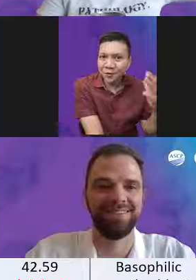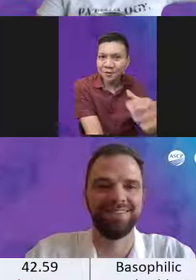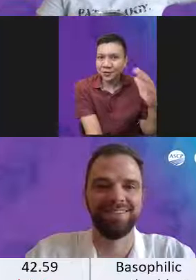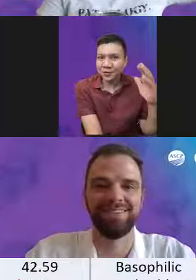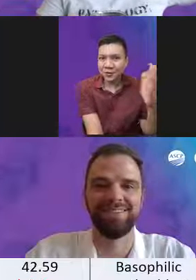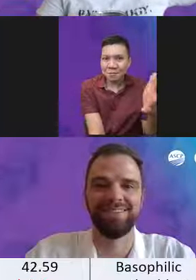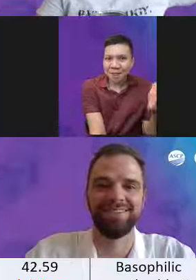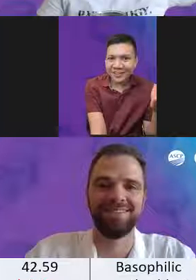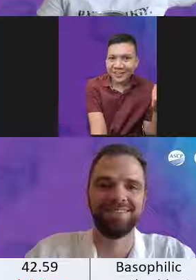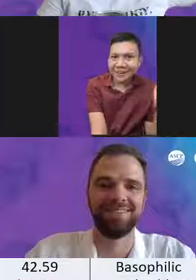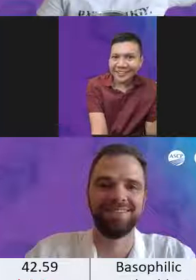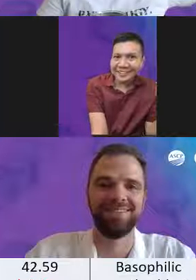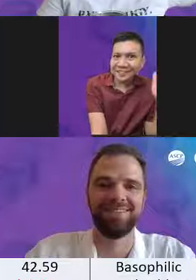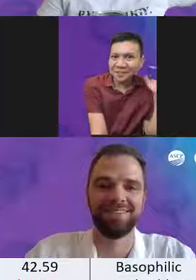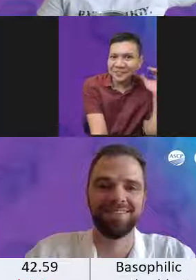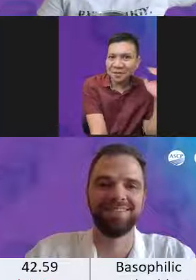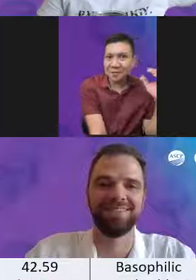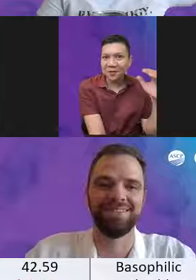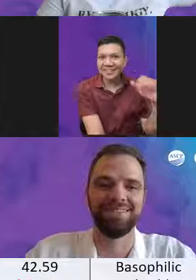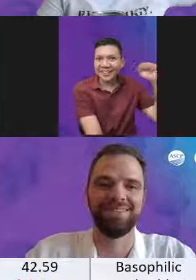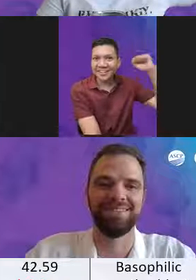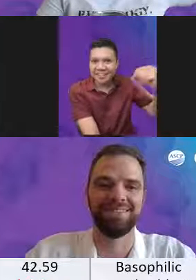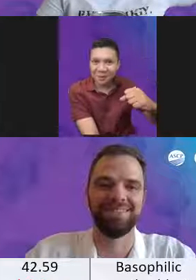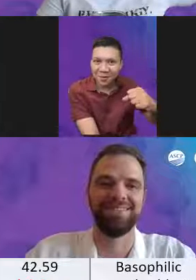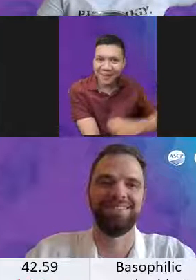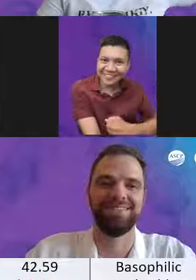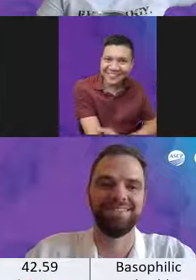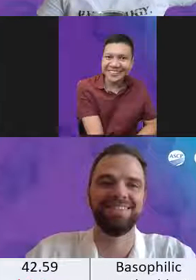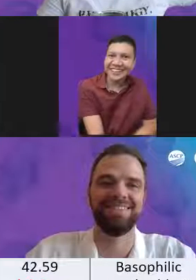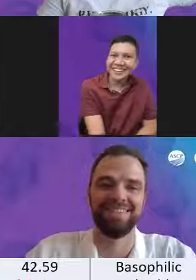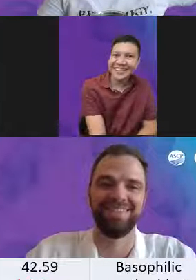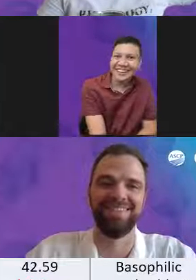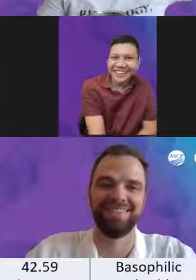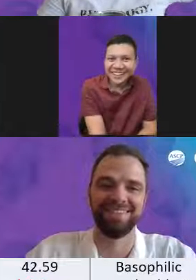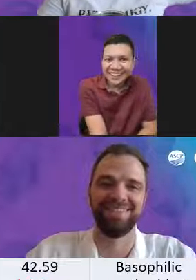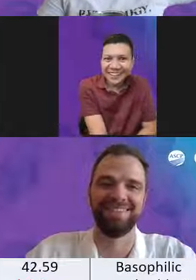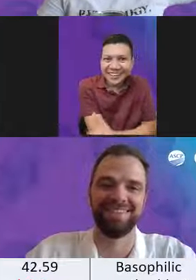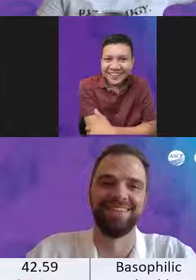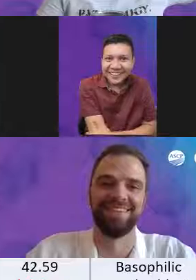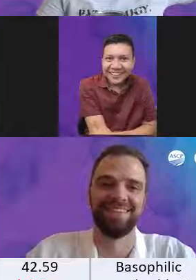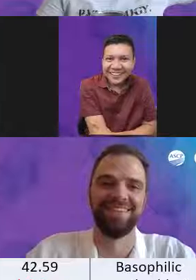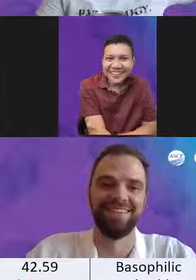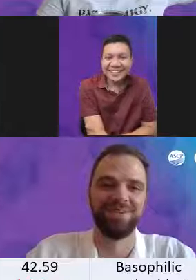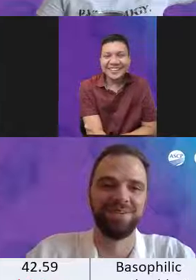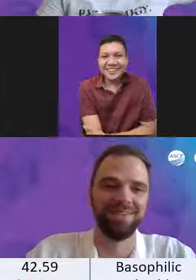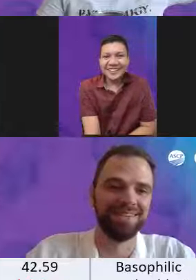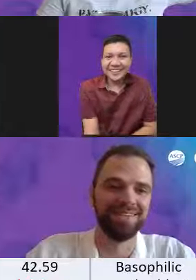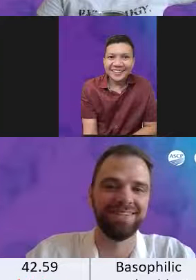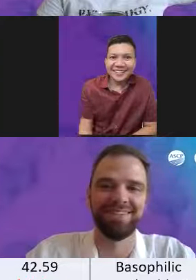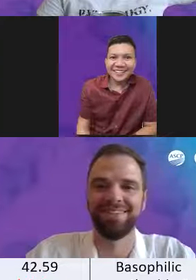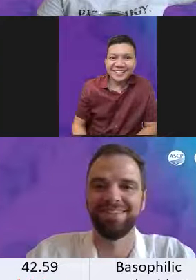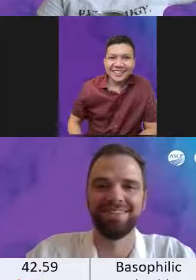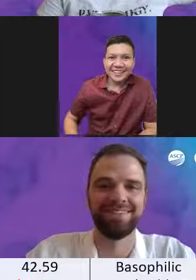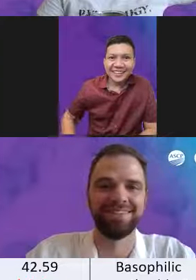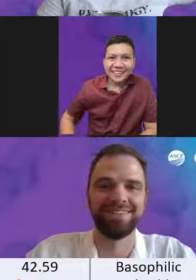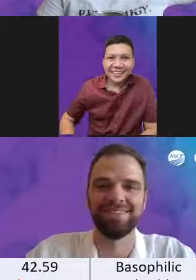first program to show that bragging rights of the cell bowl, take that cell bowl belt. Absolutely. Exactly. Yeah, you see just